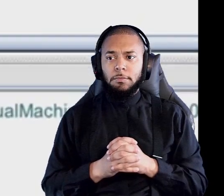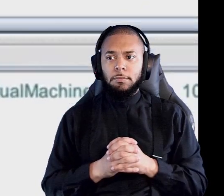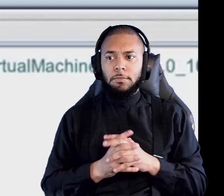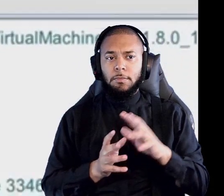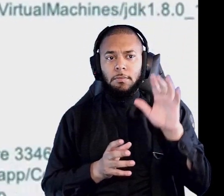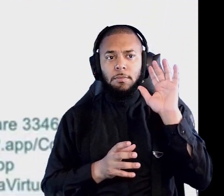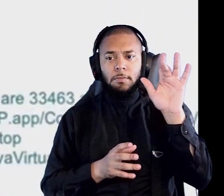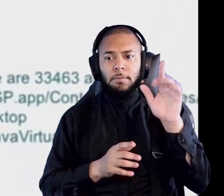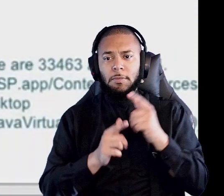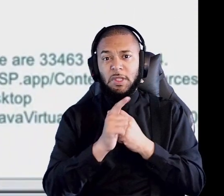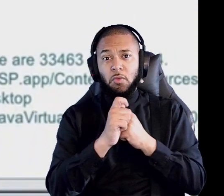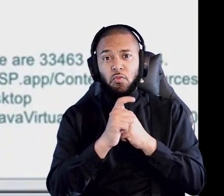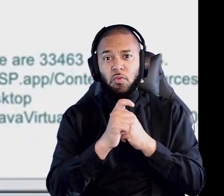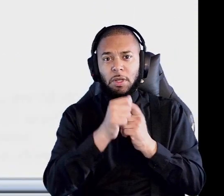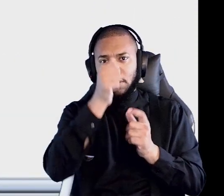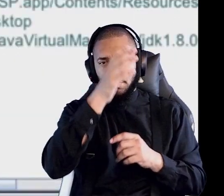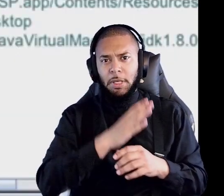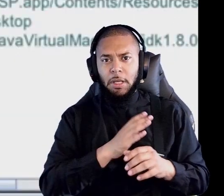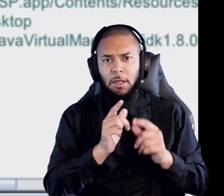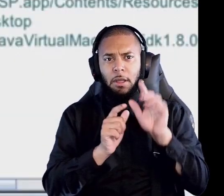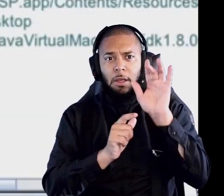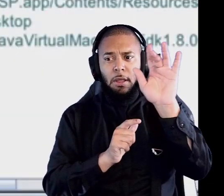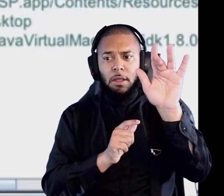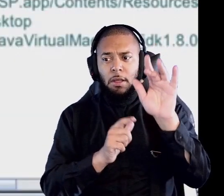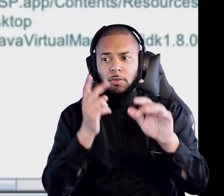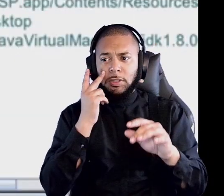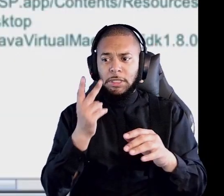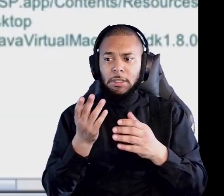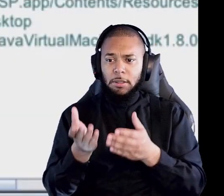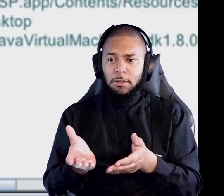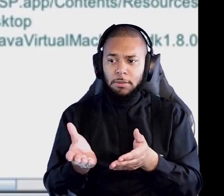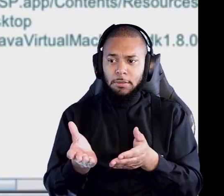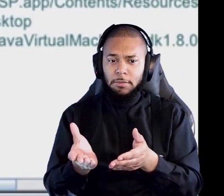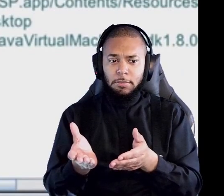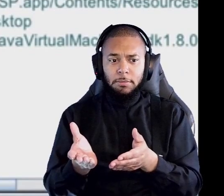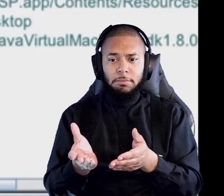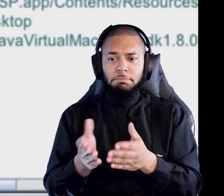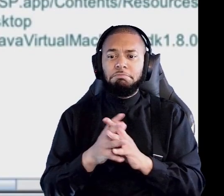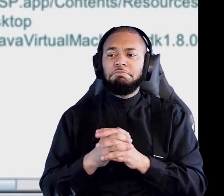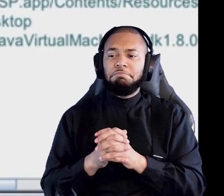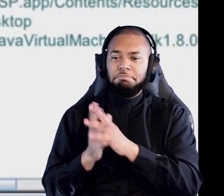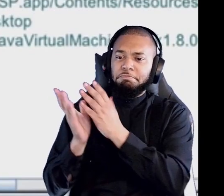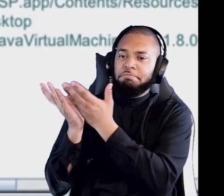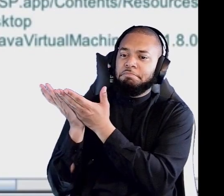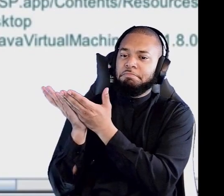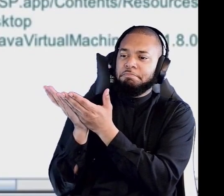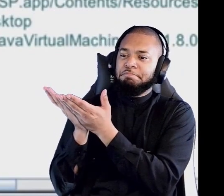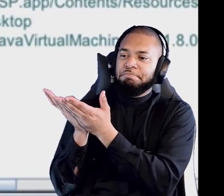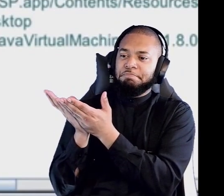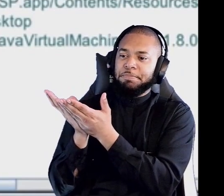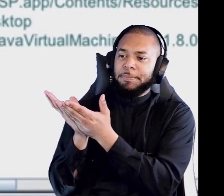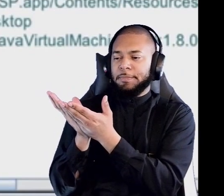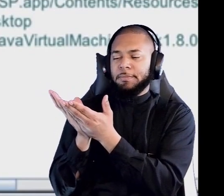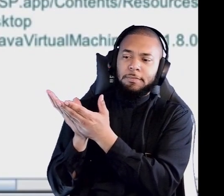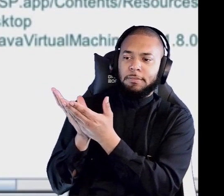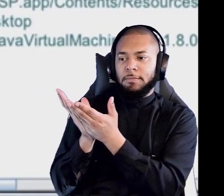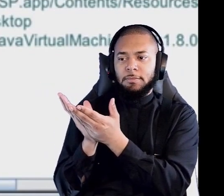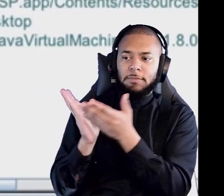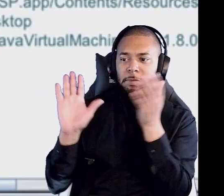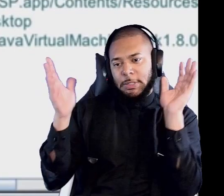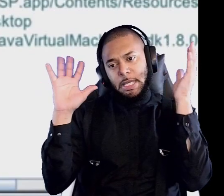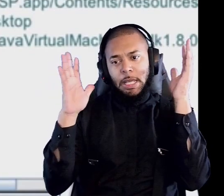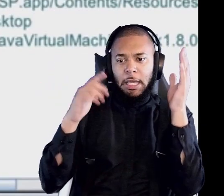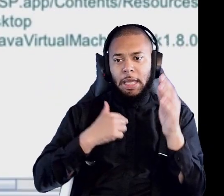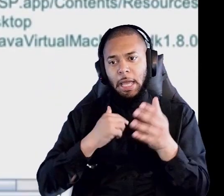icon. And I look down and I see in the midst of a bunch of other stuff, yay, I